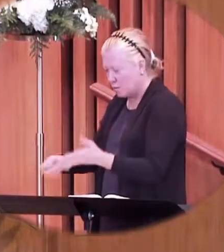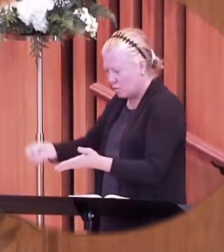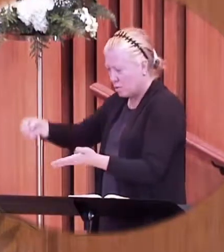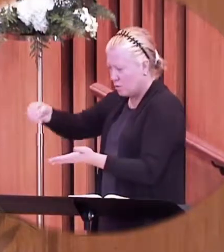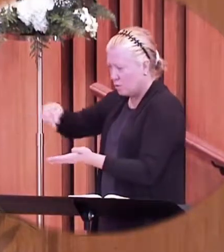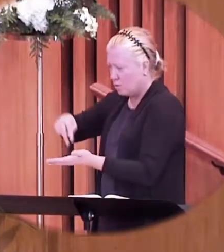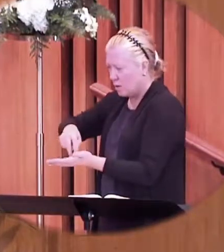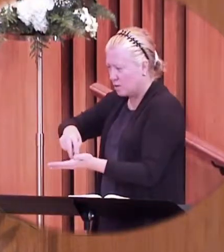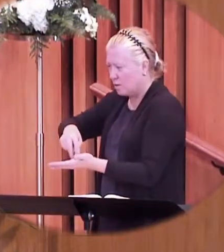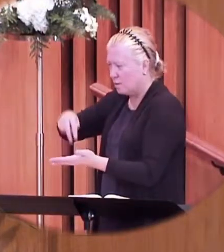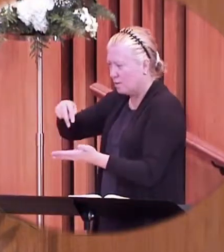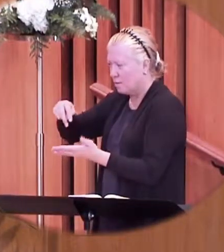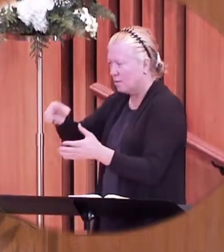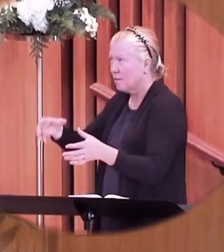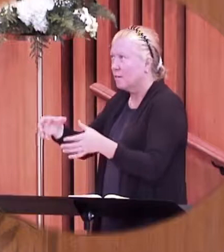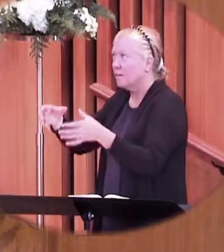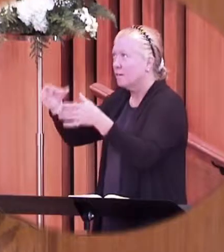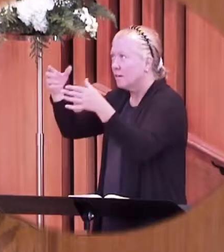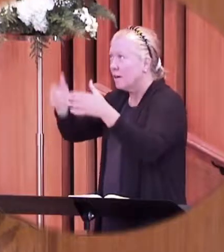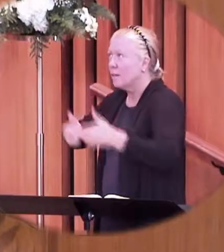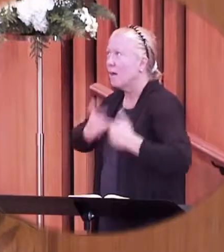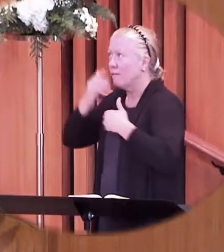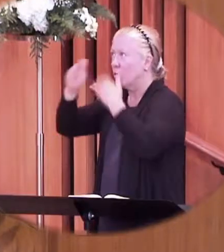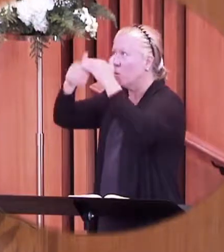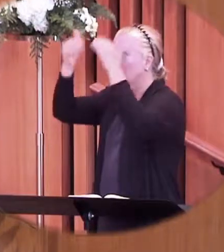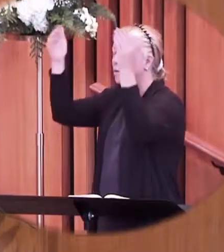life of the world to come. Amen.